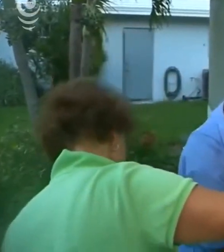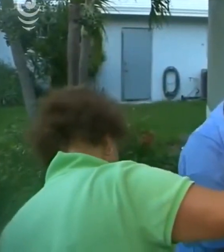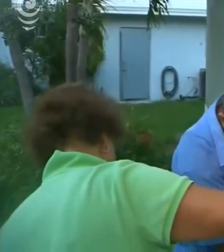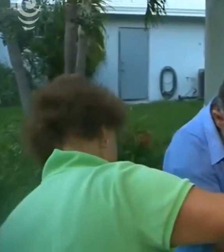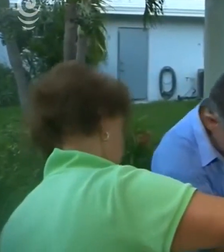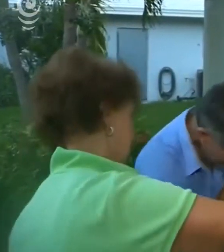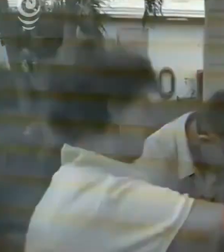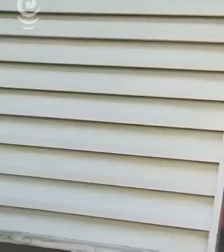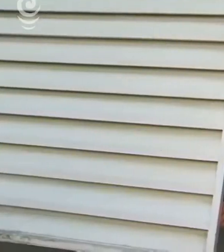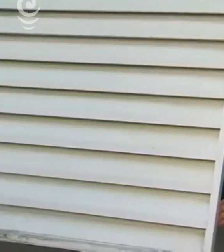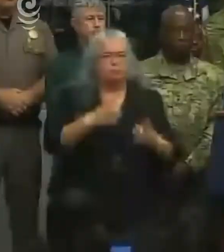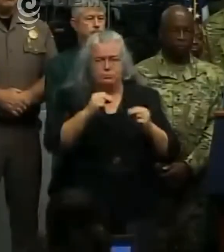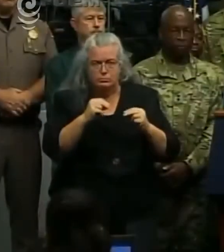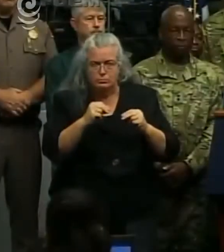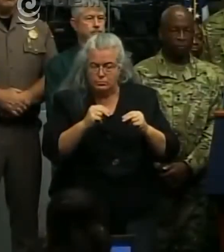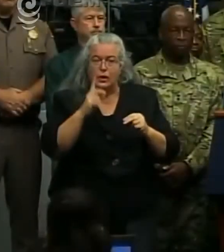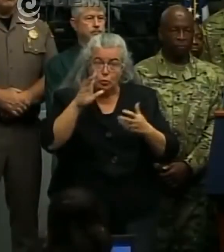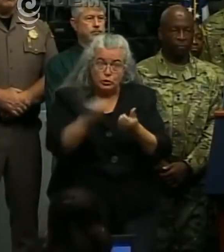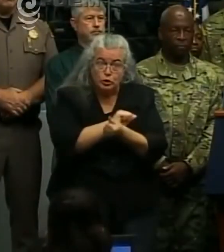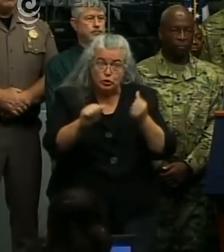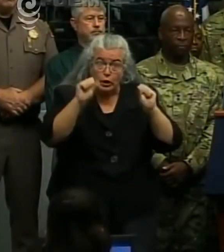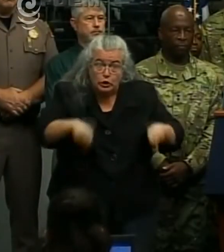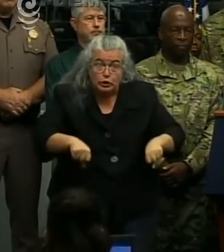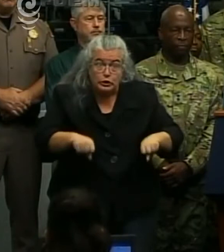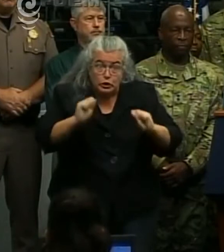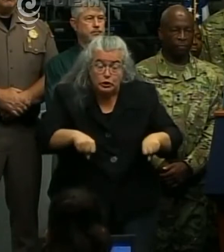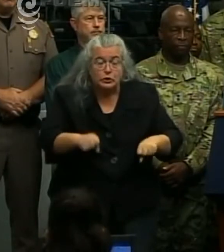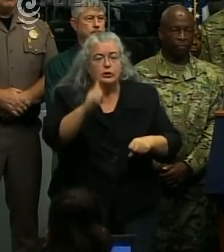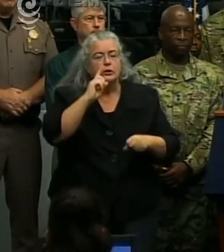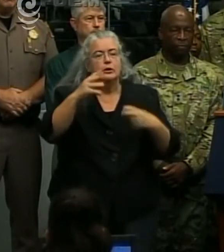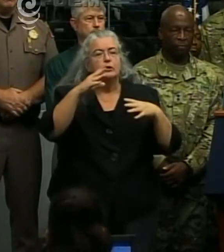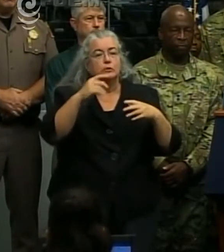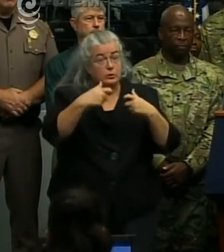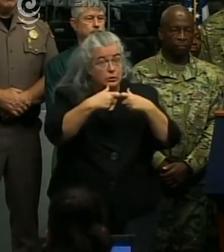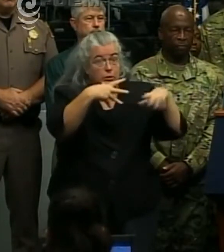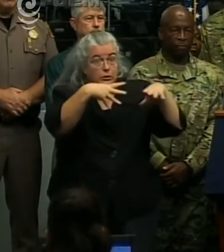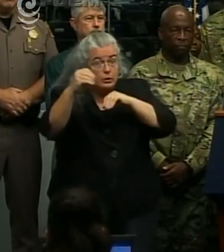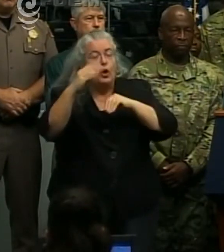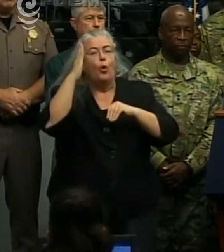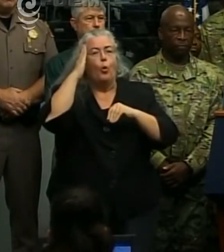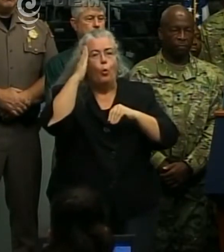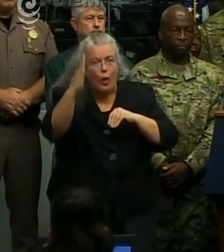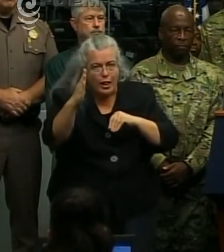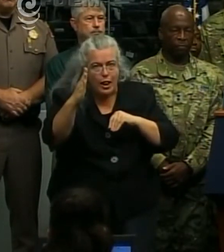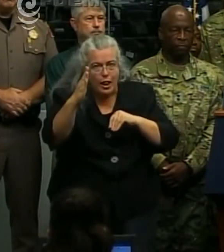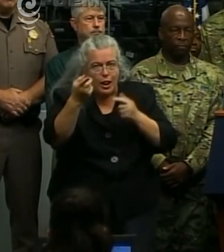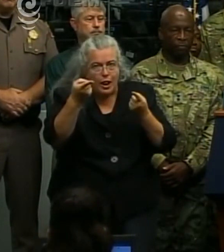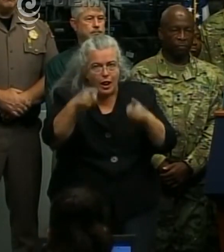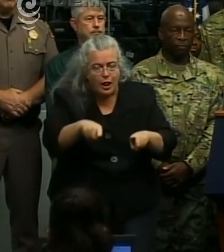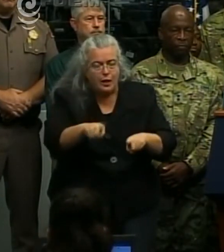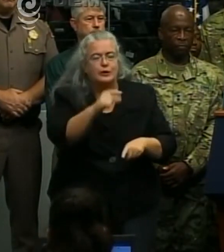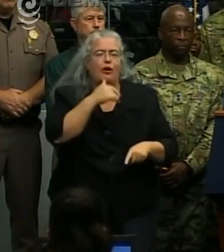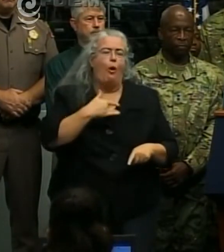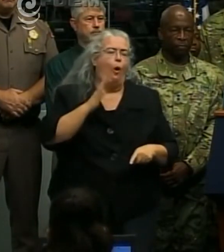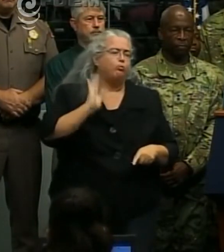be without power for days. If you're on the East Coast, you will lose power. You are going to lose power. Do not believe you're not going